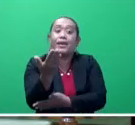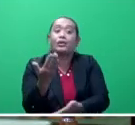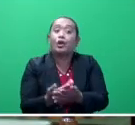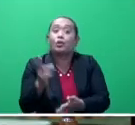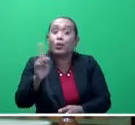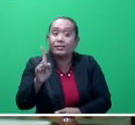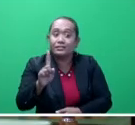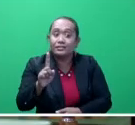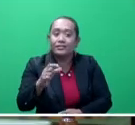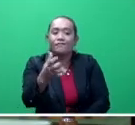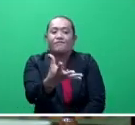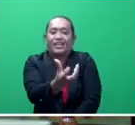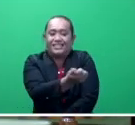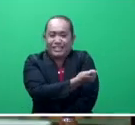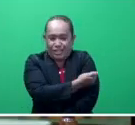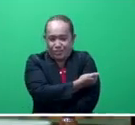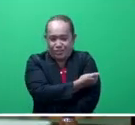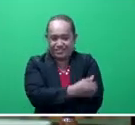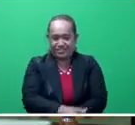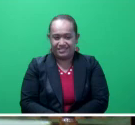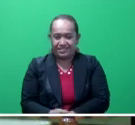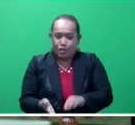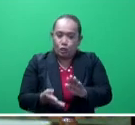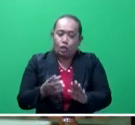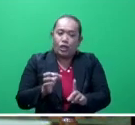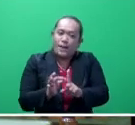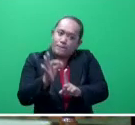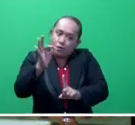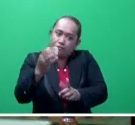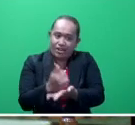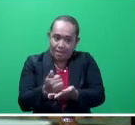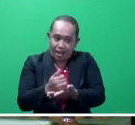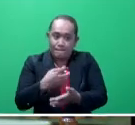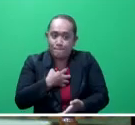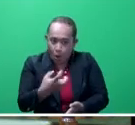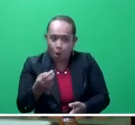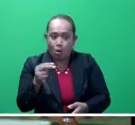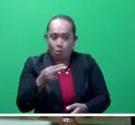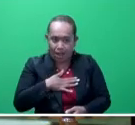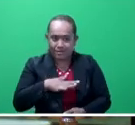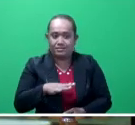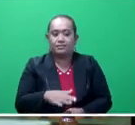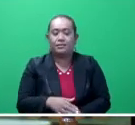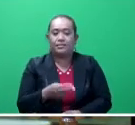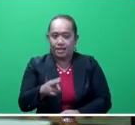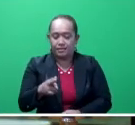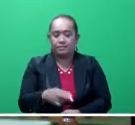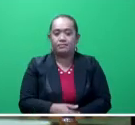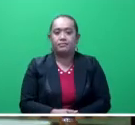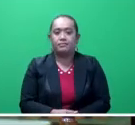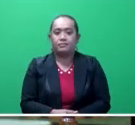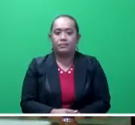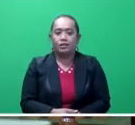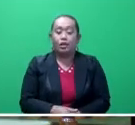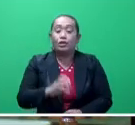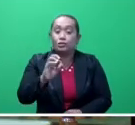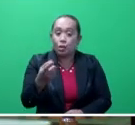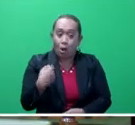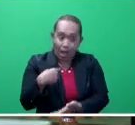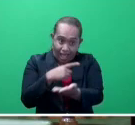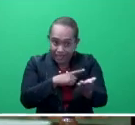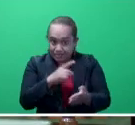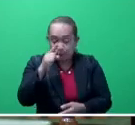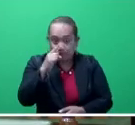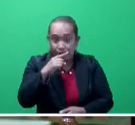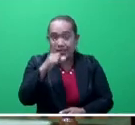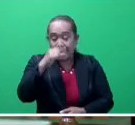time. Apart from this, Mr. Speaker, sir, subsidized domestic customers will get 6 weeks to pay the electricity bill